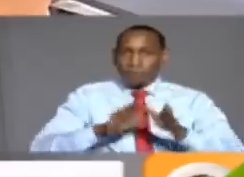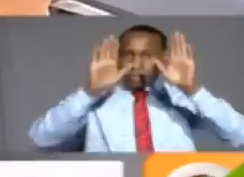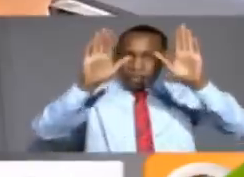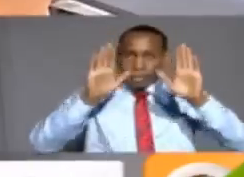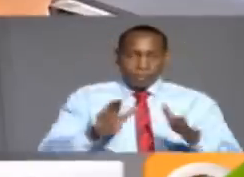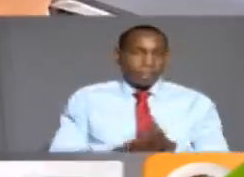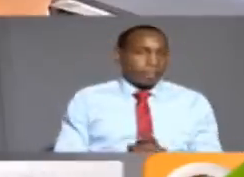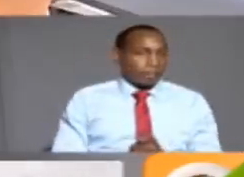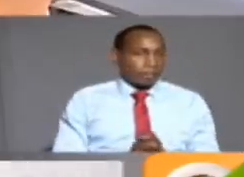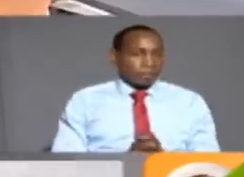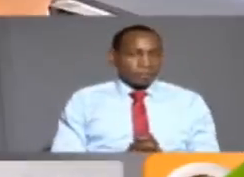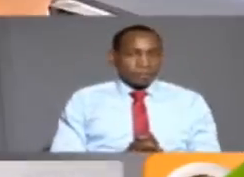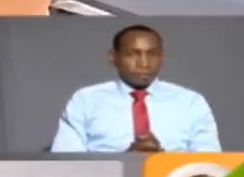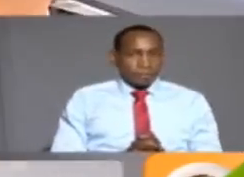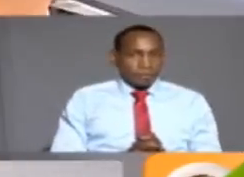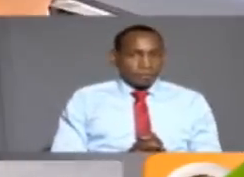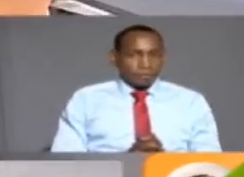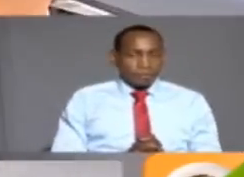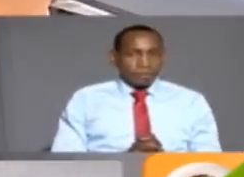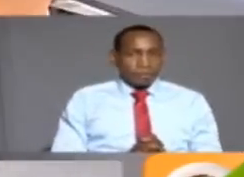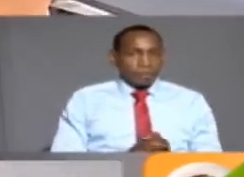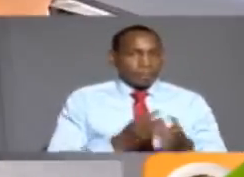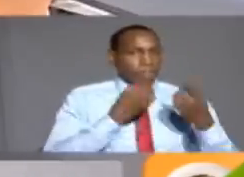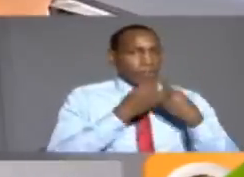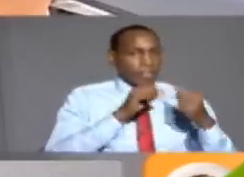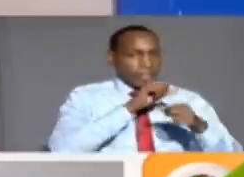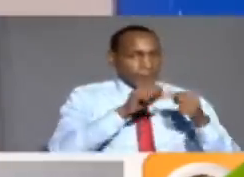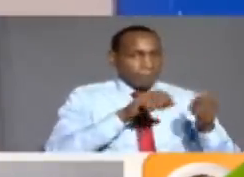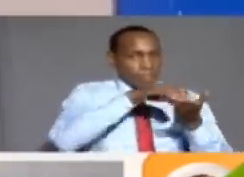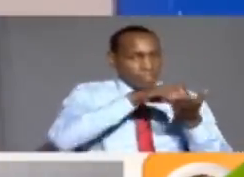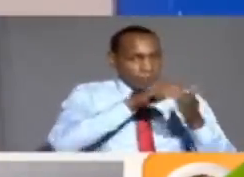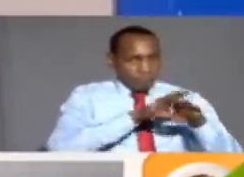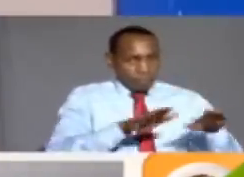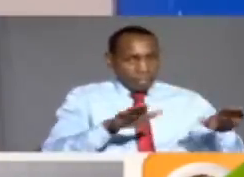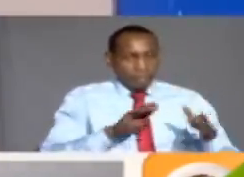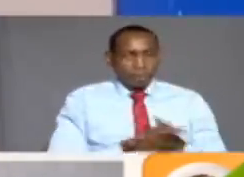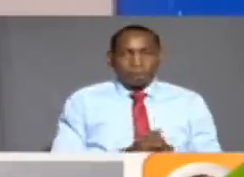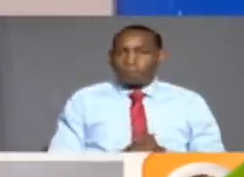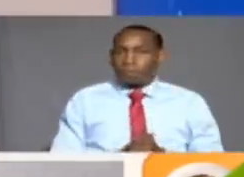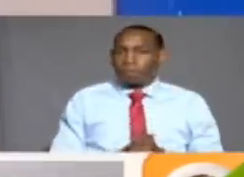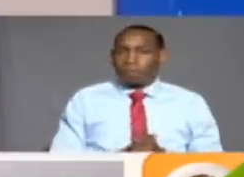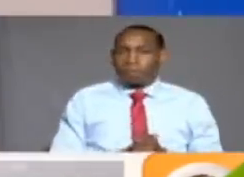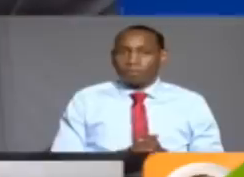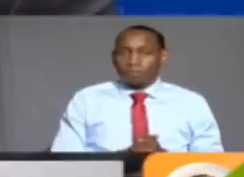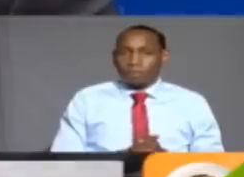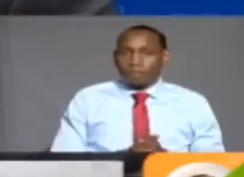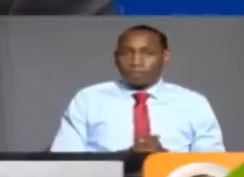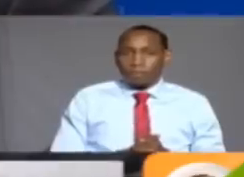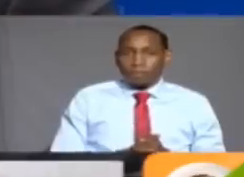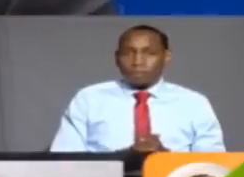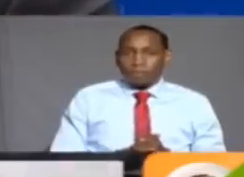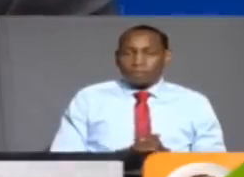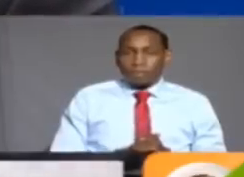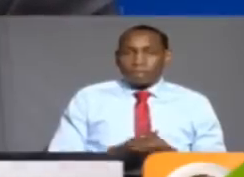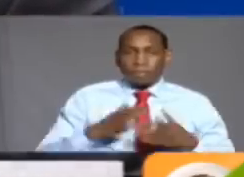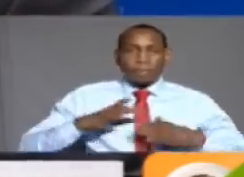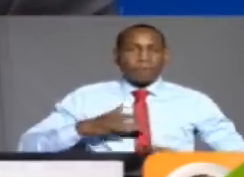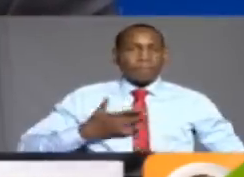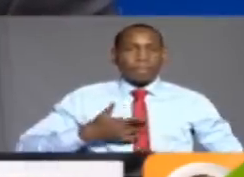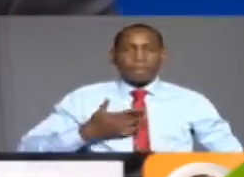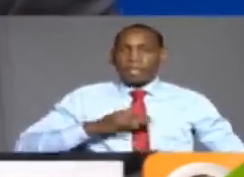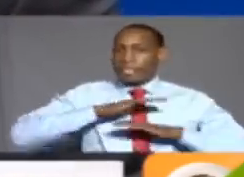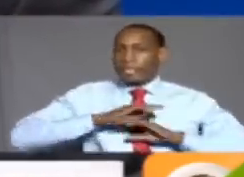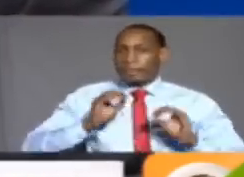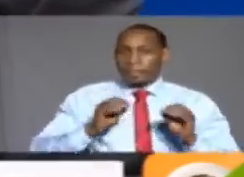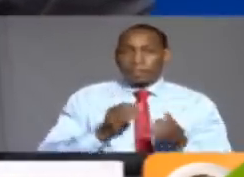Honorable Kujiri, do you agree with that? What is he talking about? The ground and I know that the ground is unsettled. Because I know